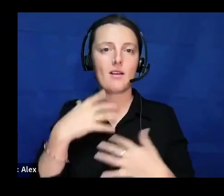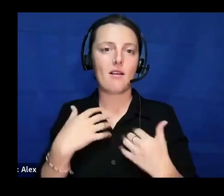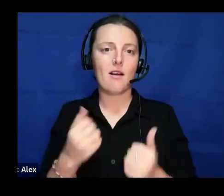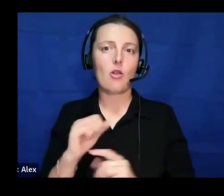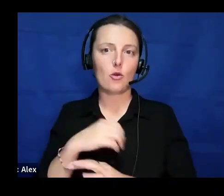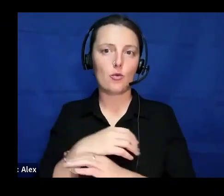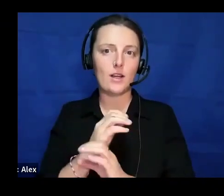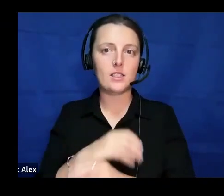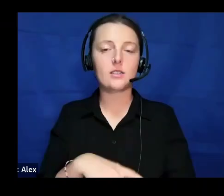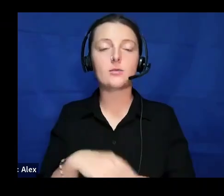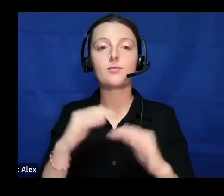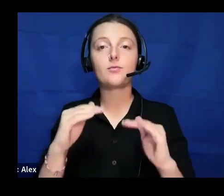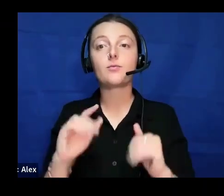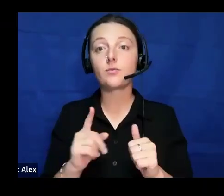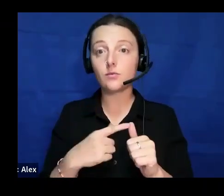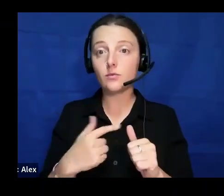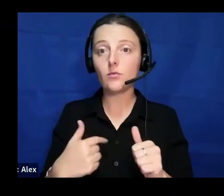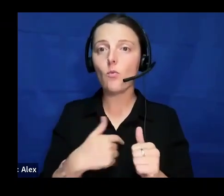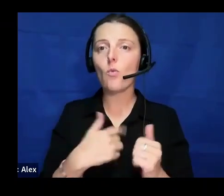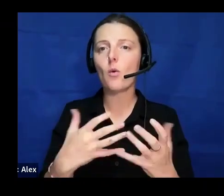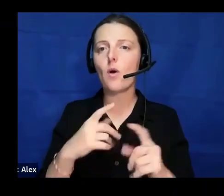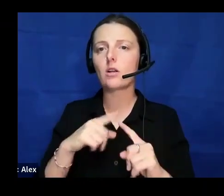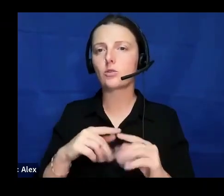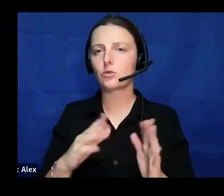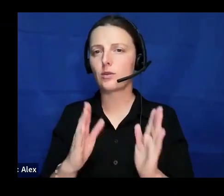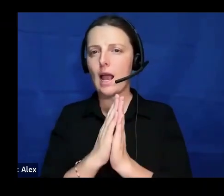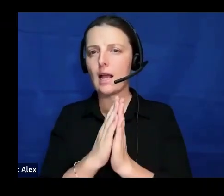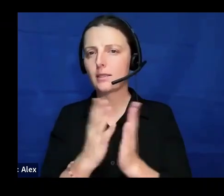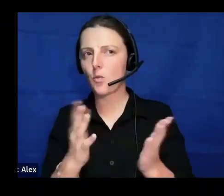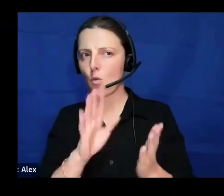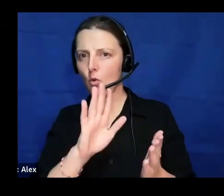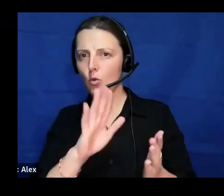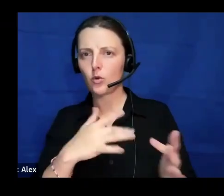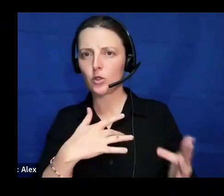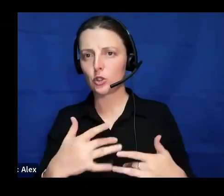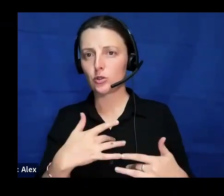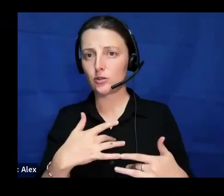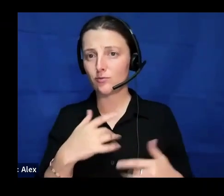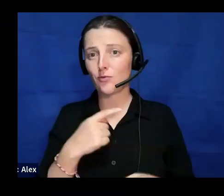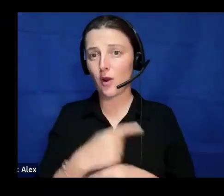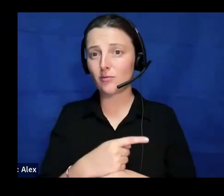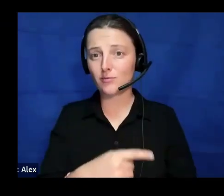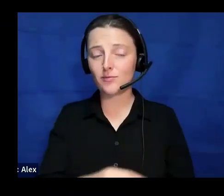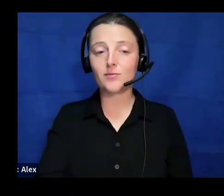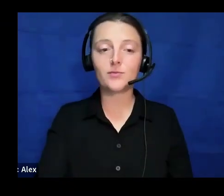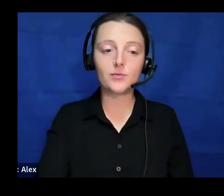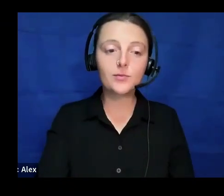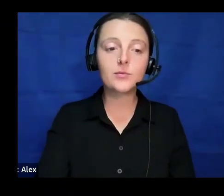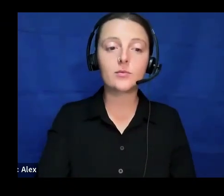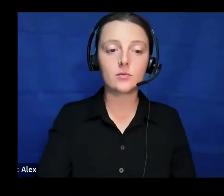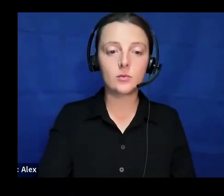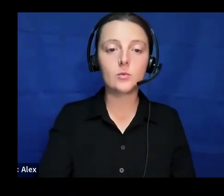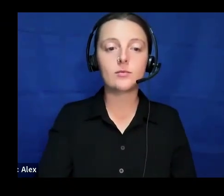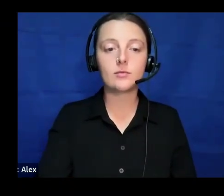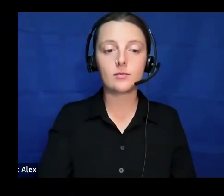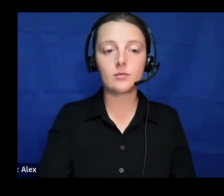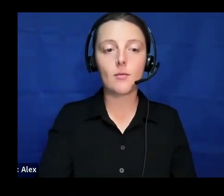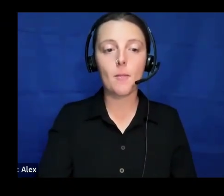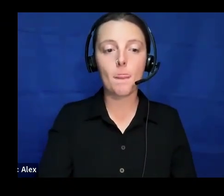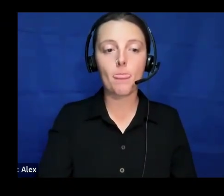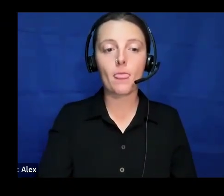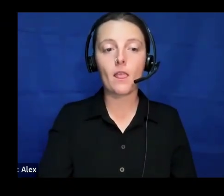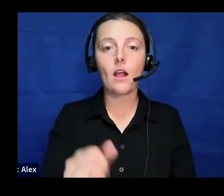thing we want to do is to ask about your concerns, right? Um, a lot of people fear that if you ask